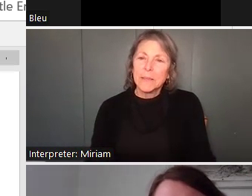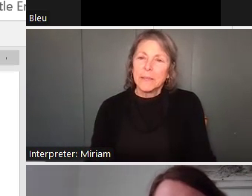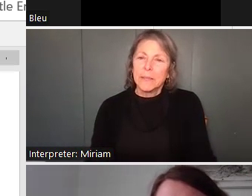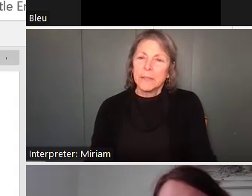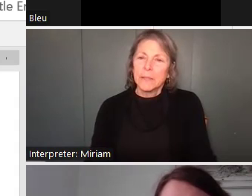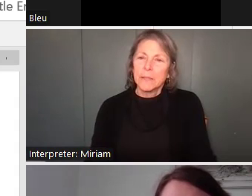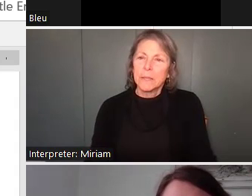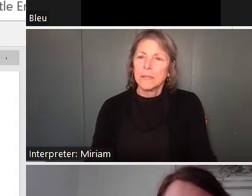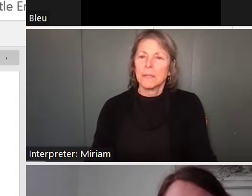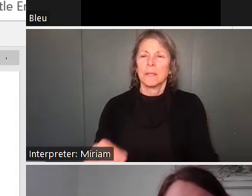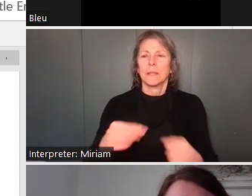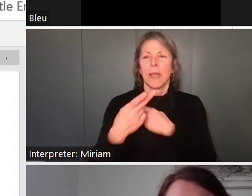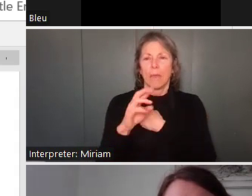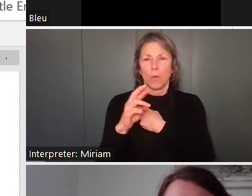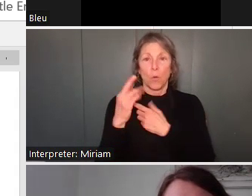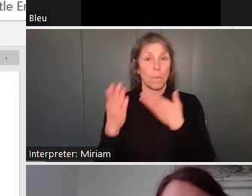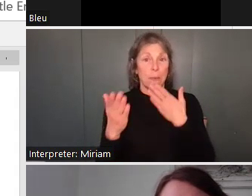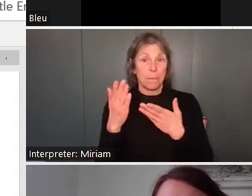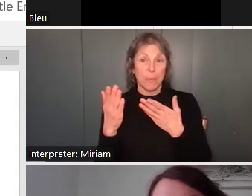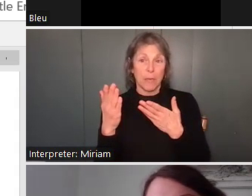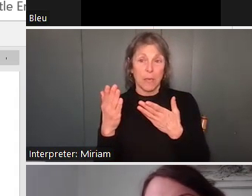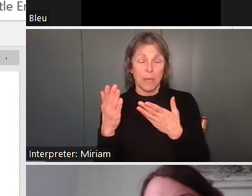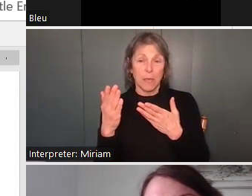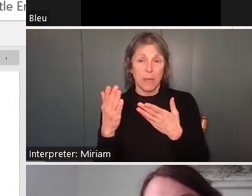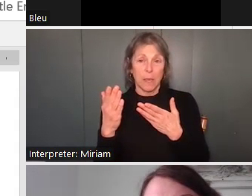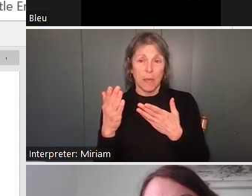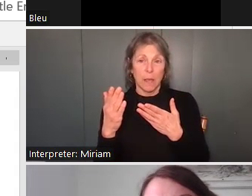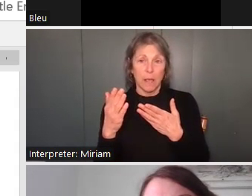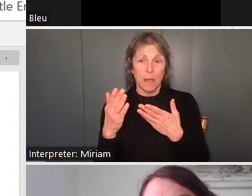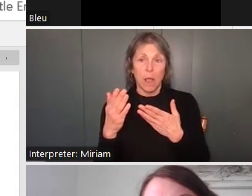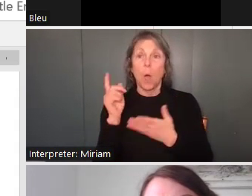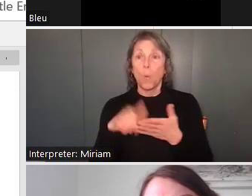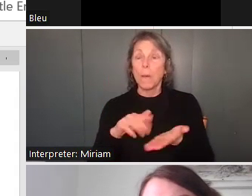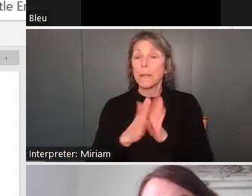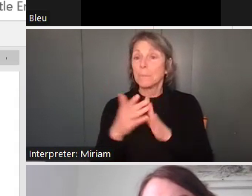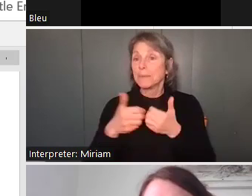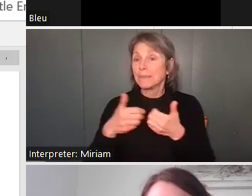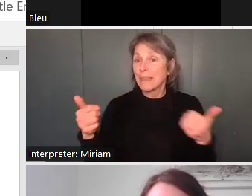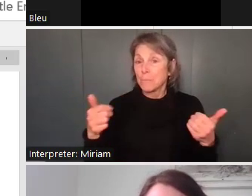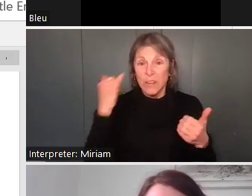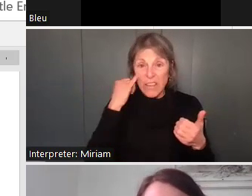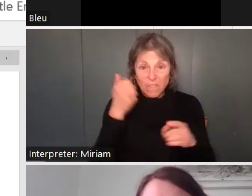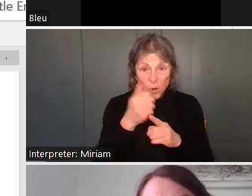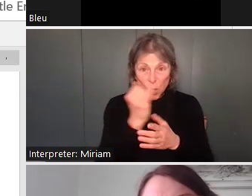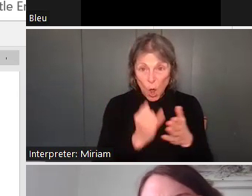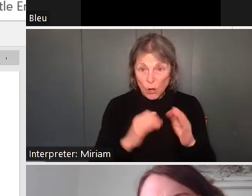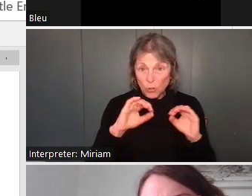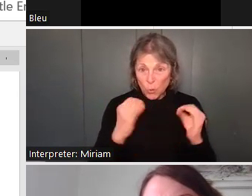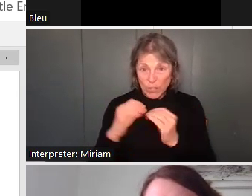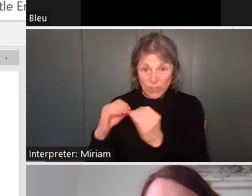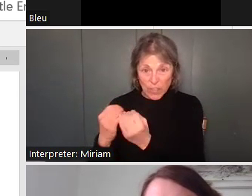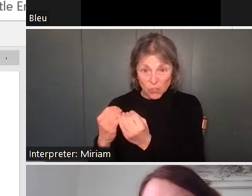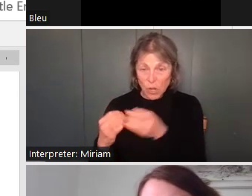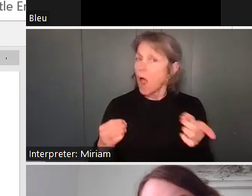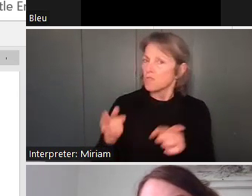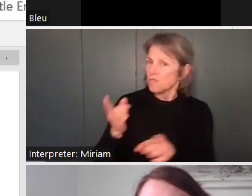And then maybe actually the thing that becomes separate is if you're an arts organization, Oh, yeah,